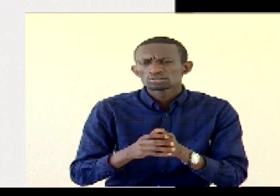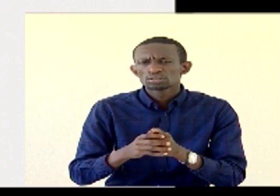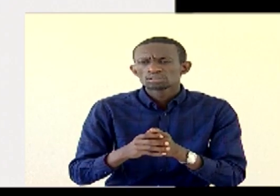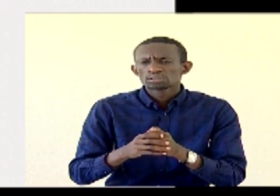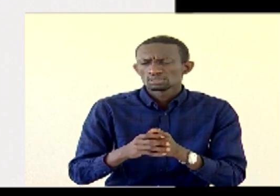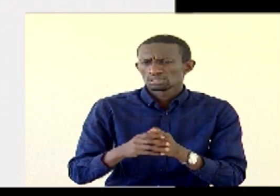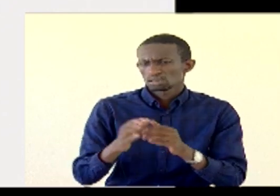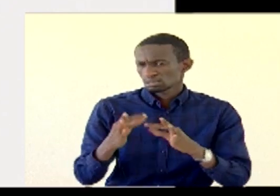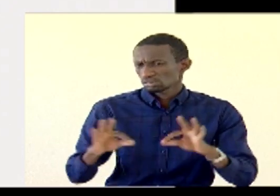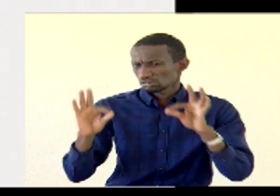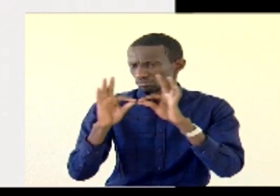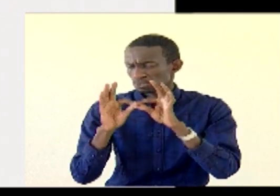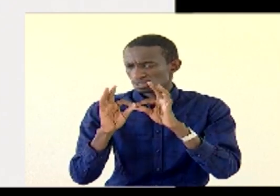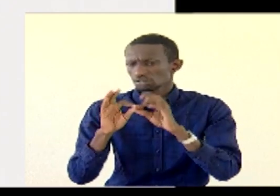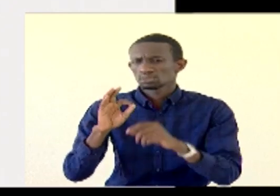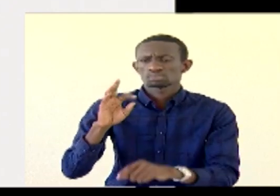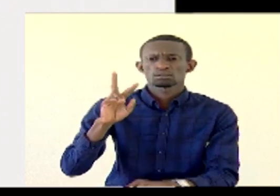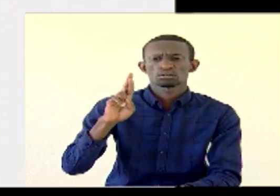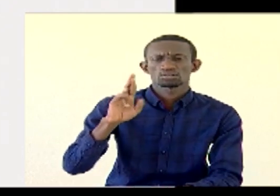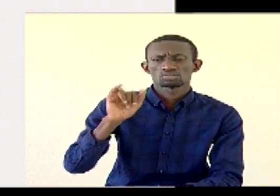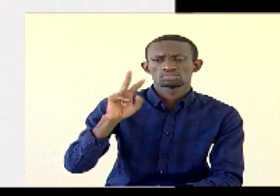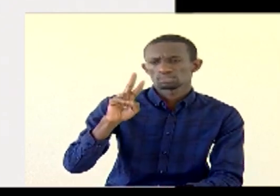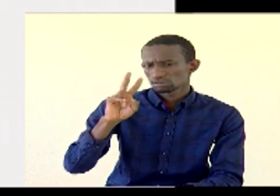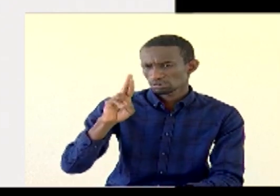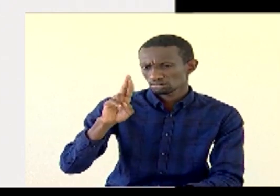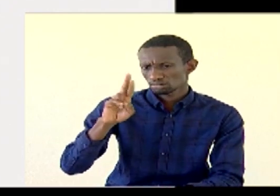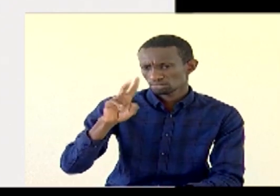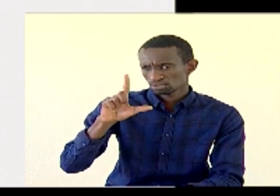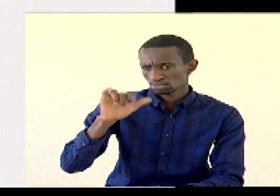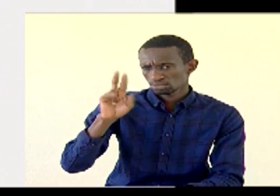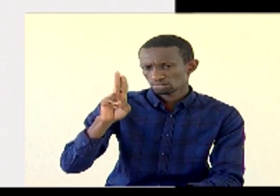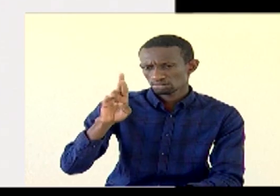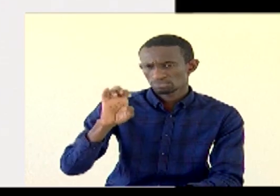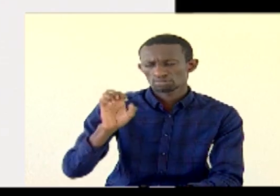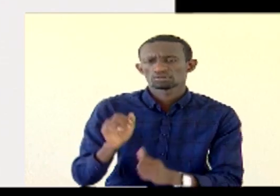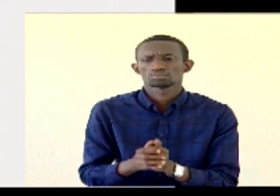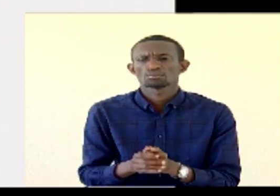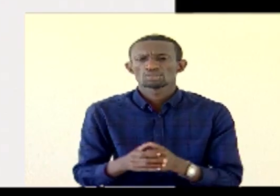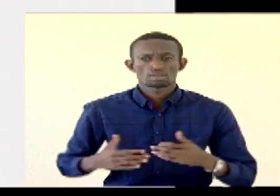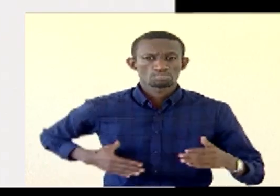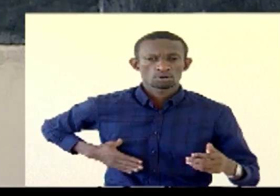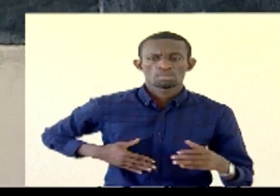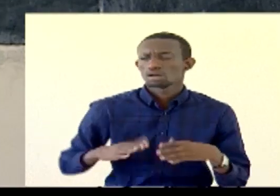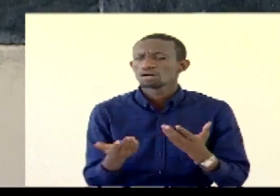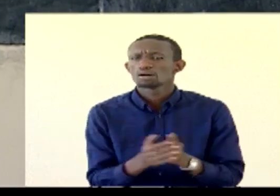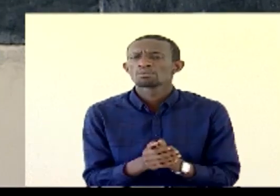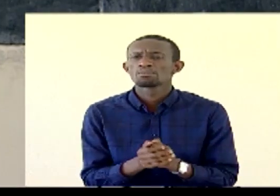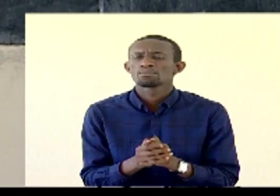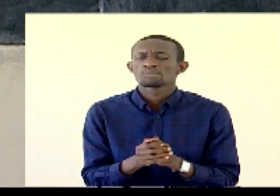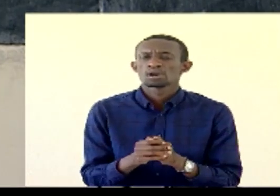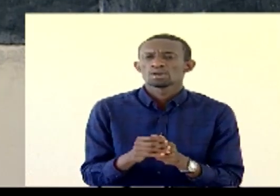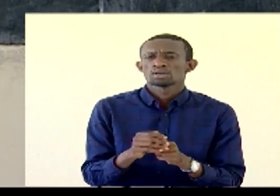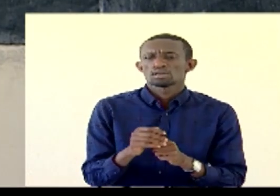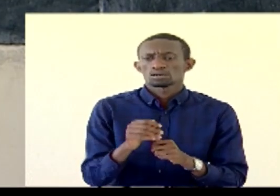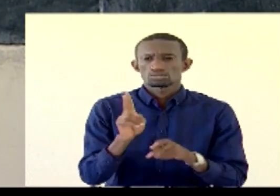of deamination, where we say that excess proteins cannot be stored in the body. They are needed to